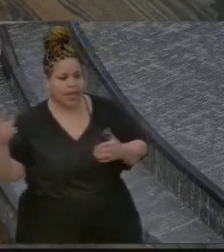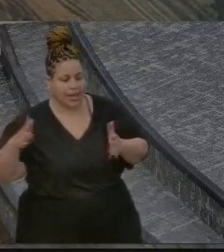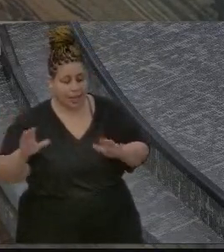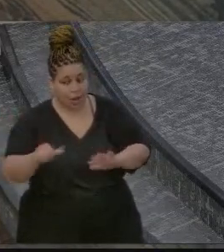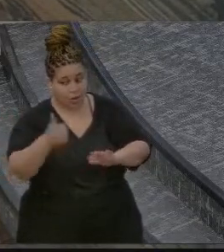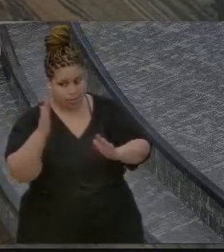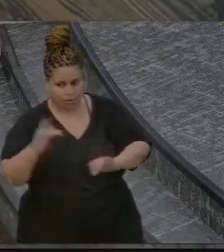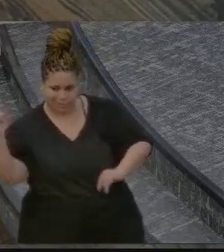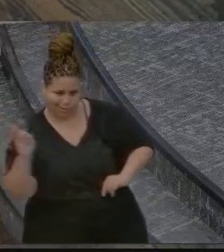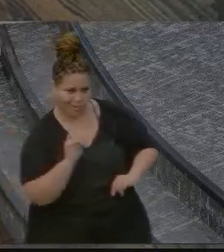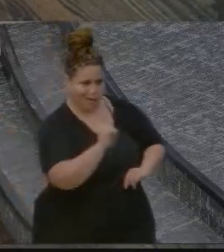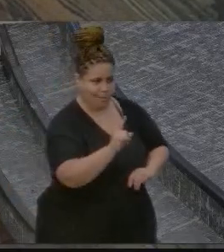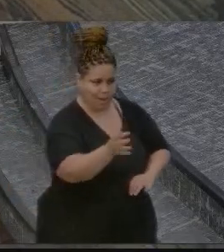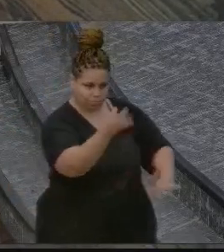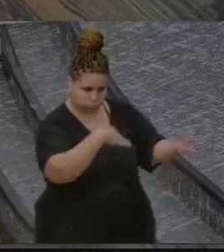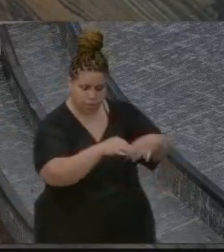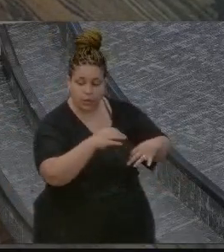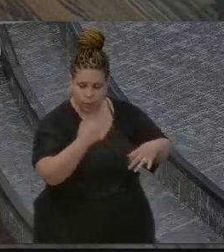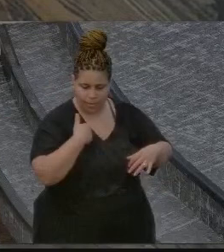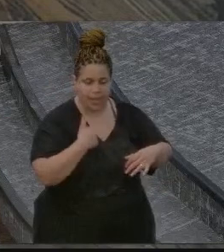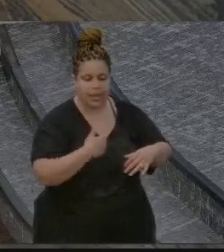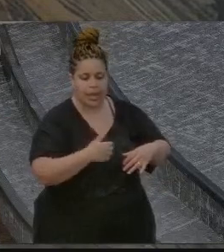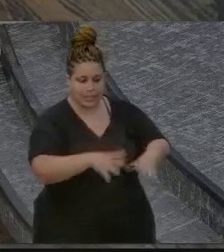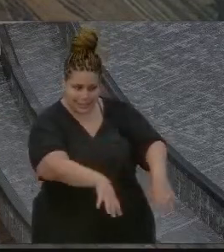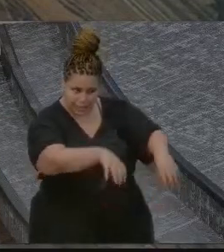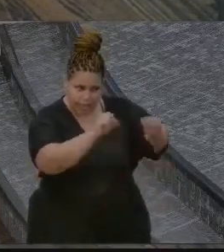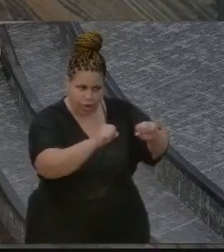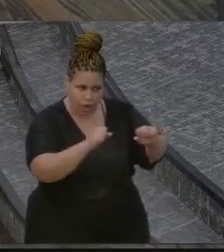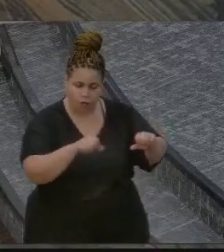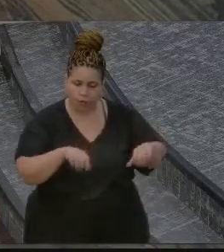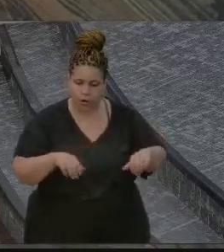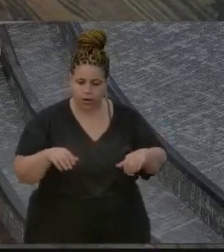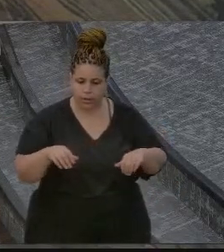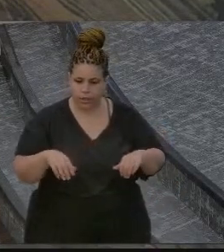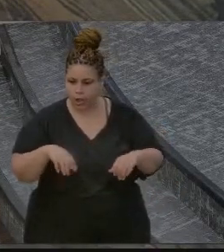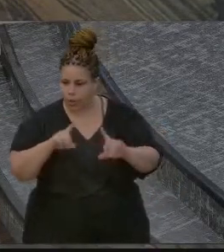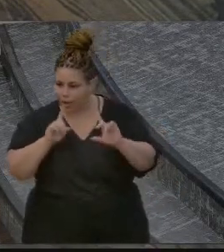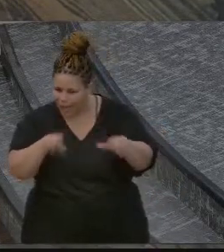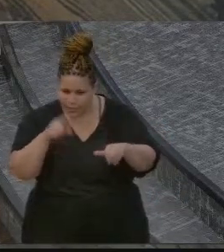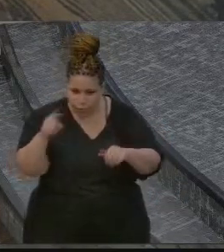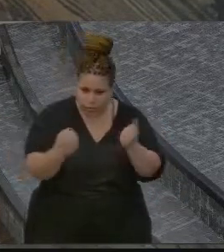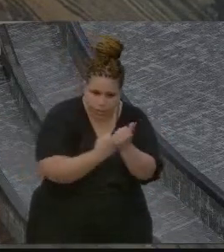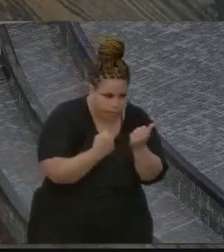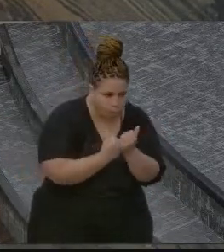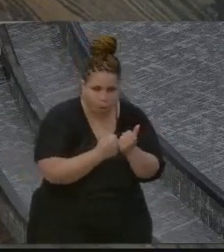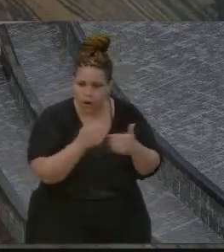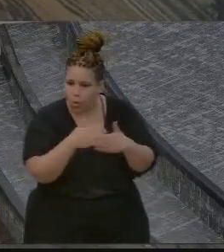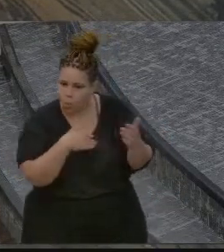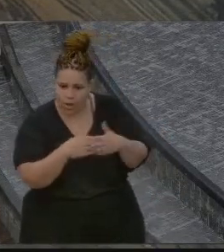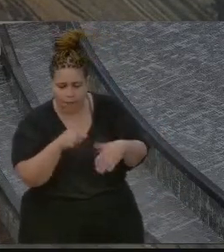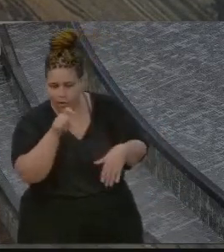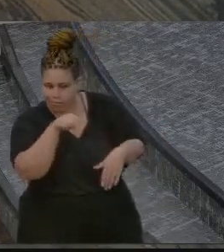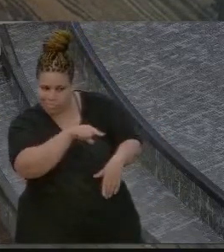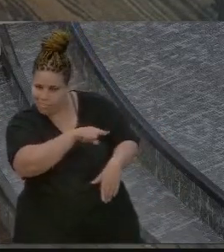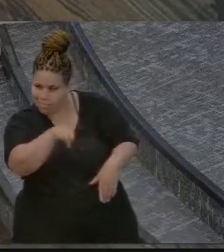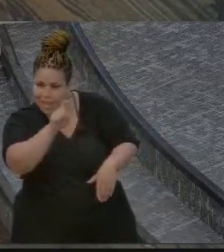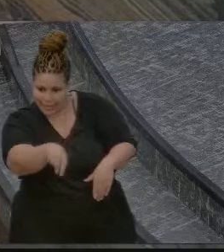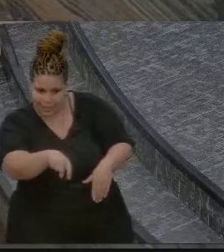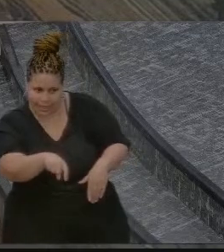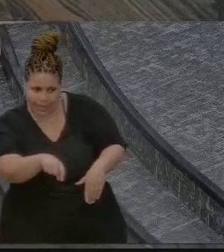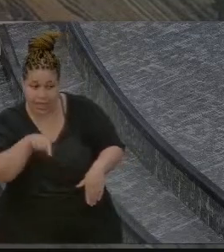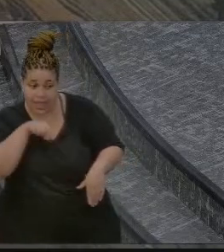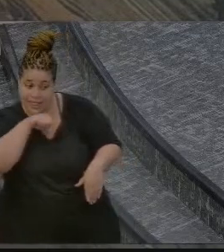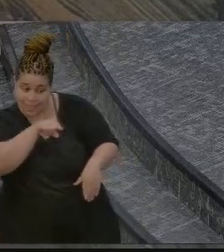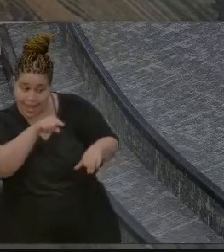his command take over. Still there to support for whatever, but they would take control